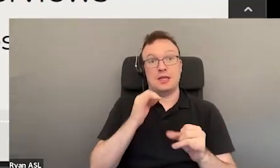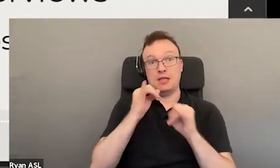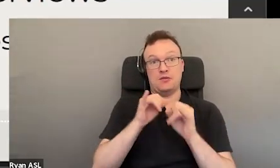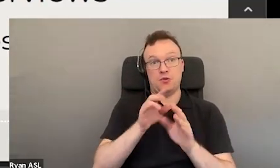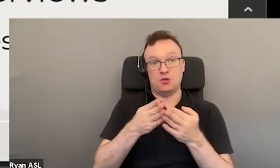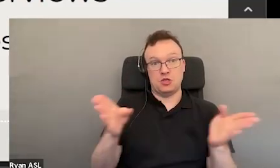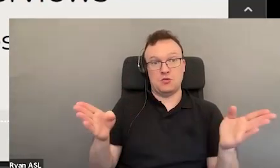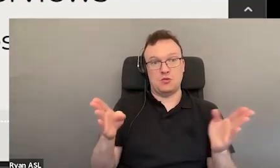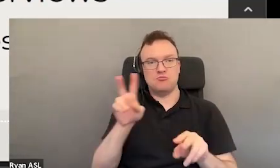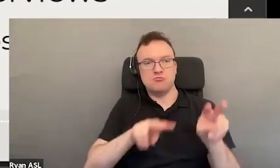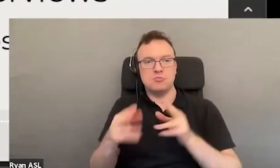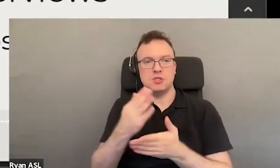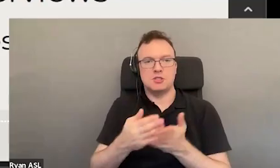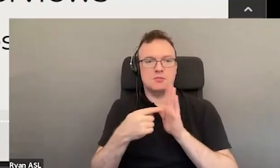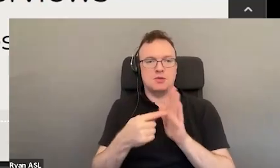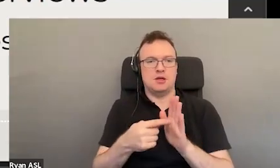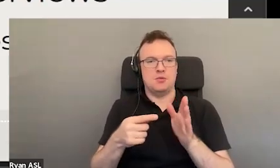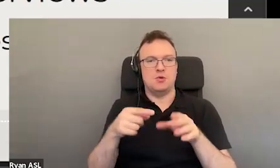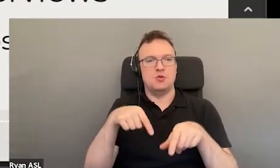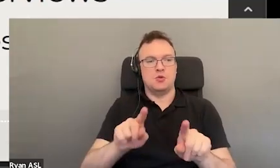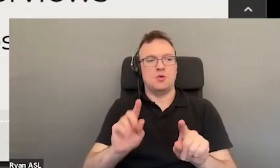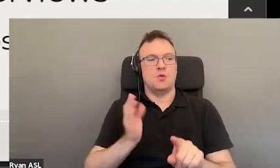some examples of that in our session.